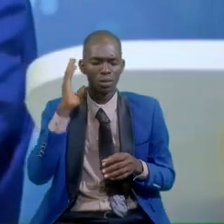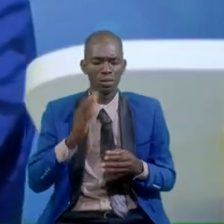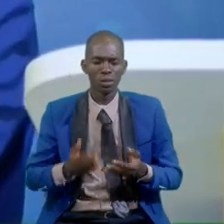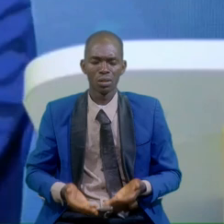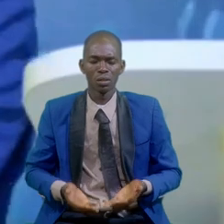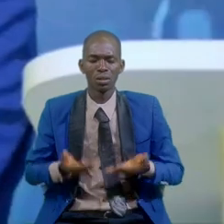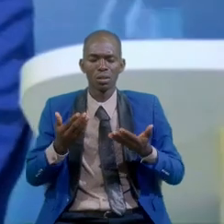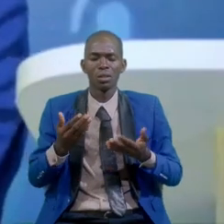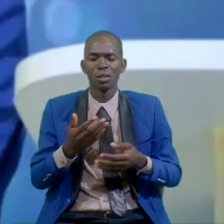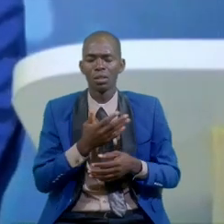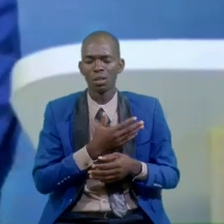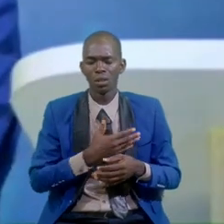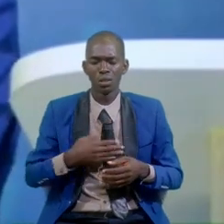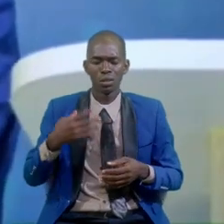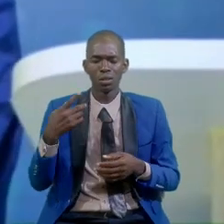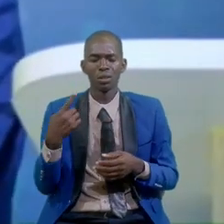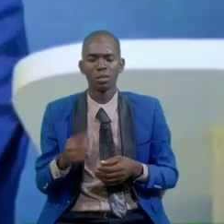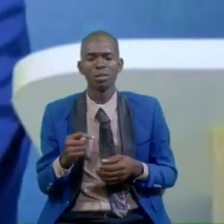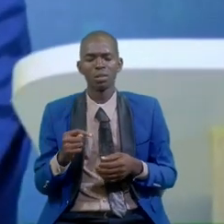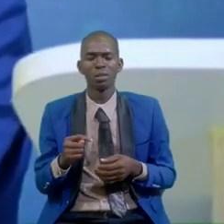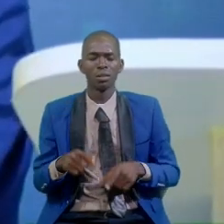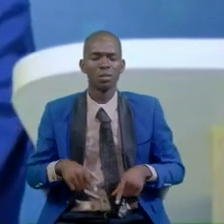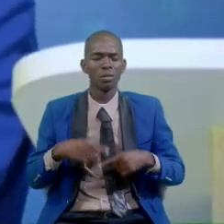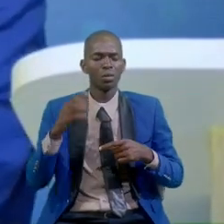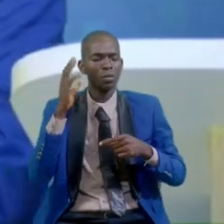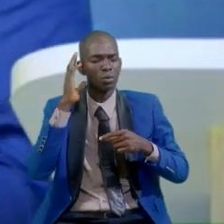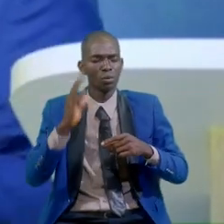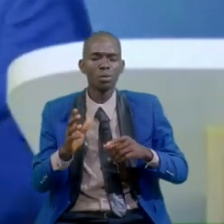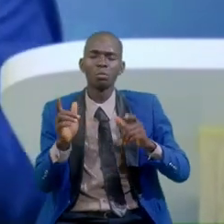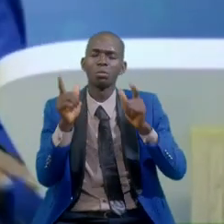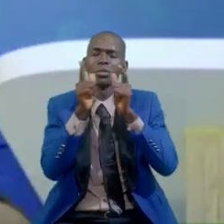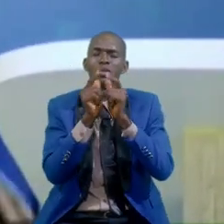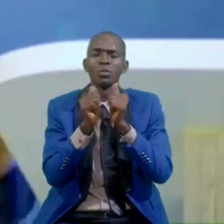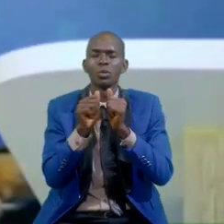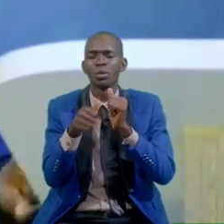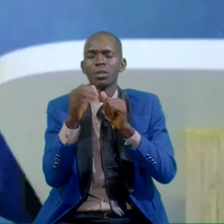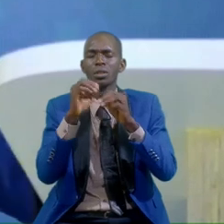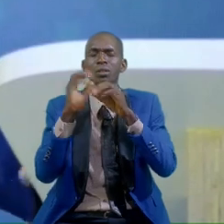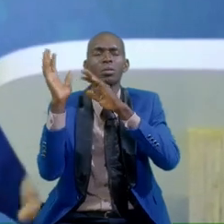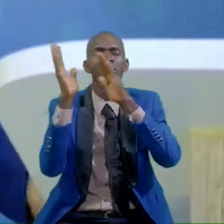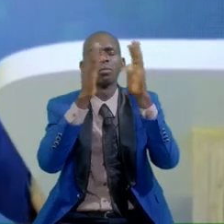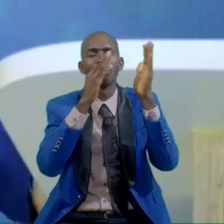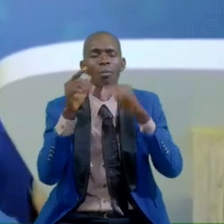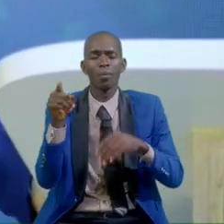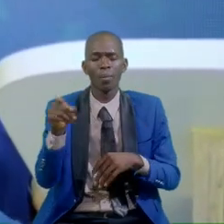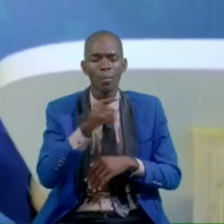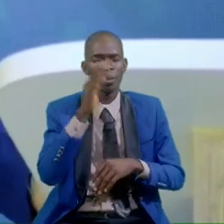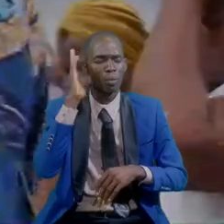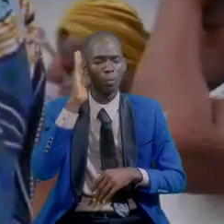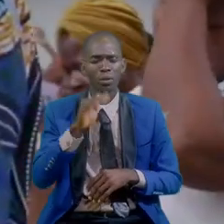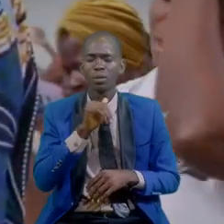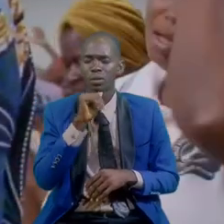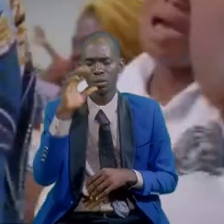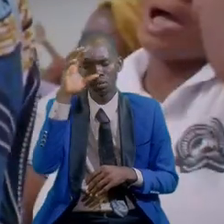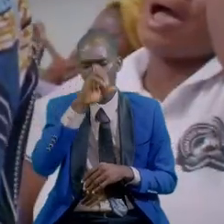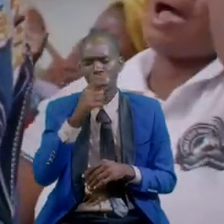saints shall be caught up together with them in the air, you will not miss the